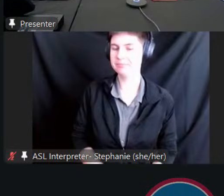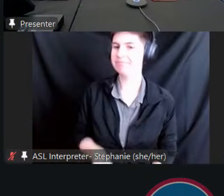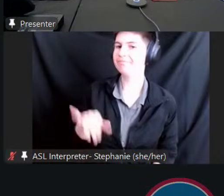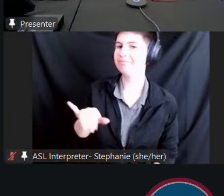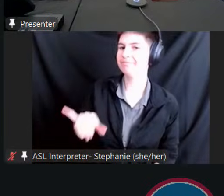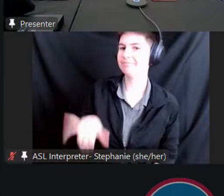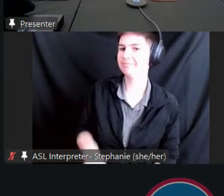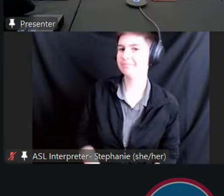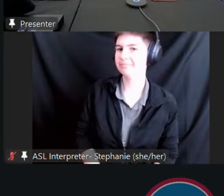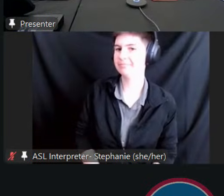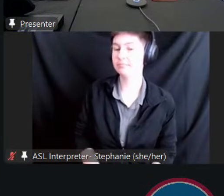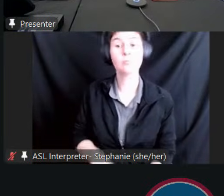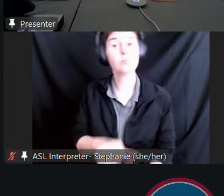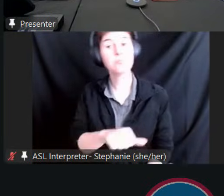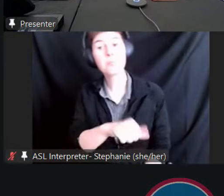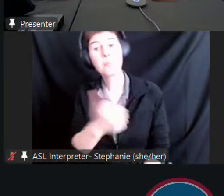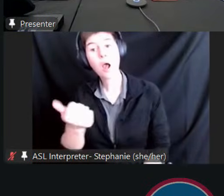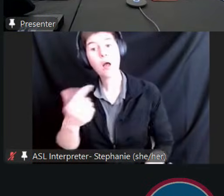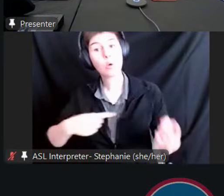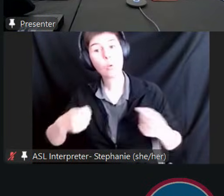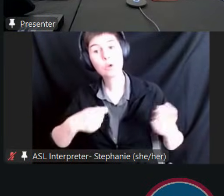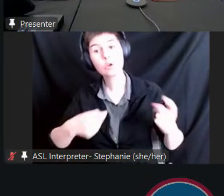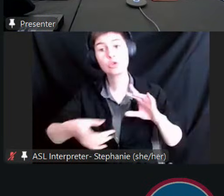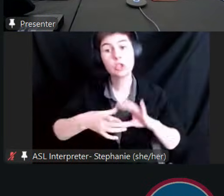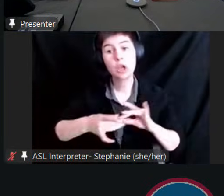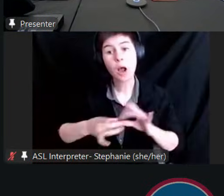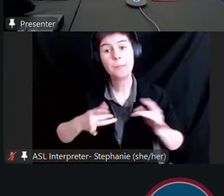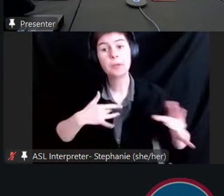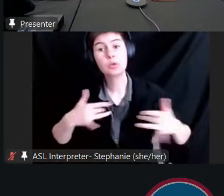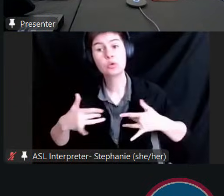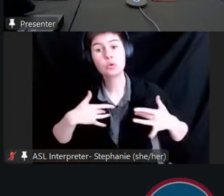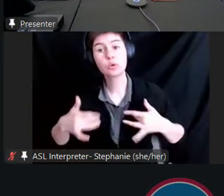Other comments, concerns, questions? Yeah, I'd